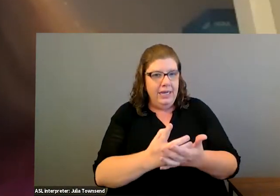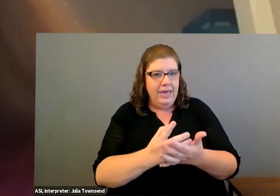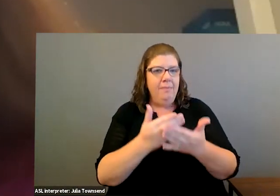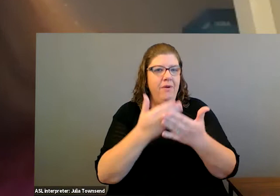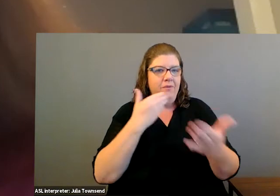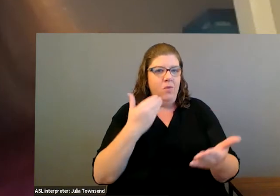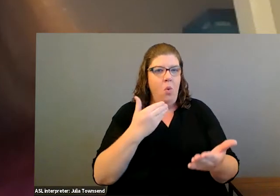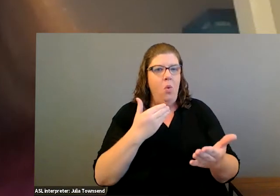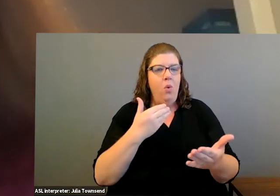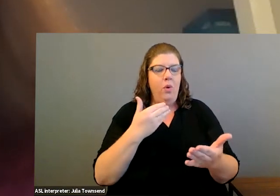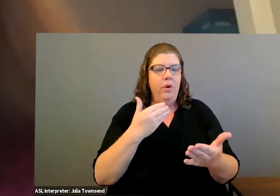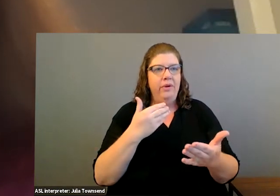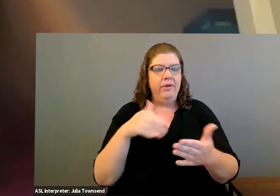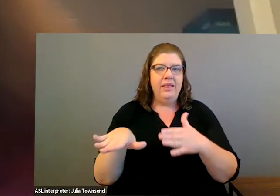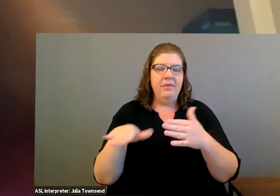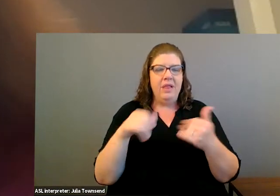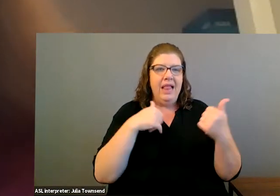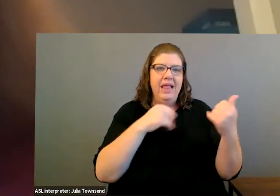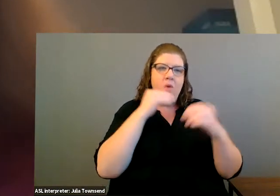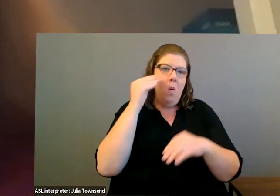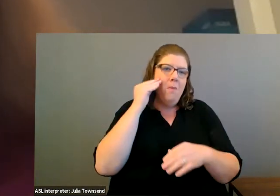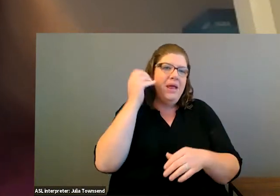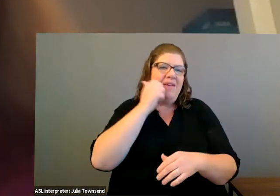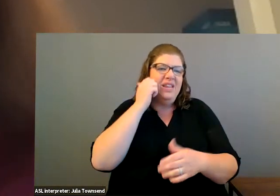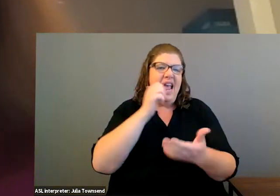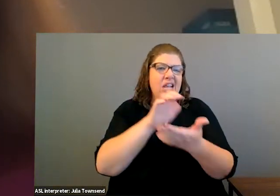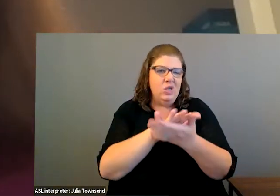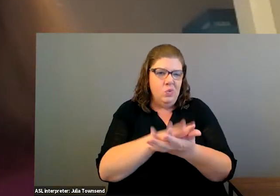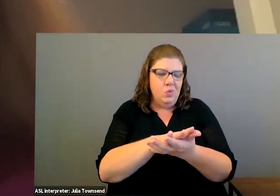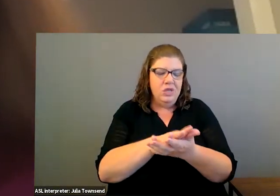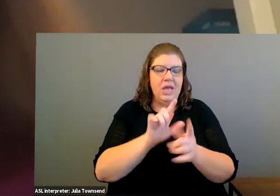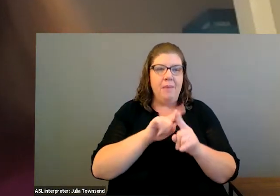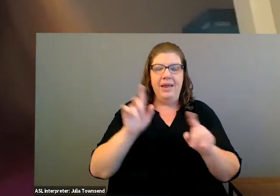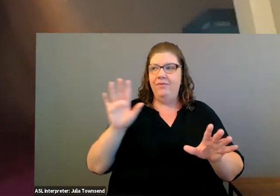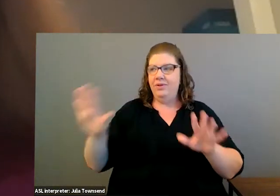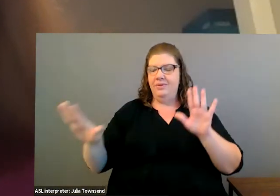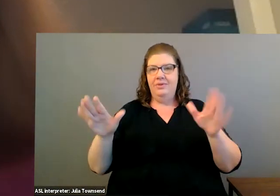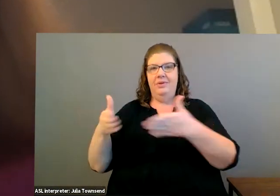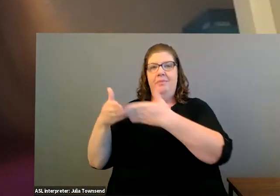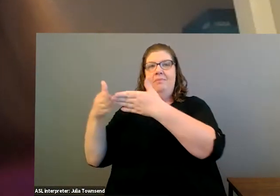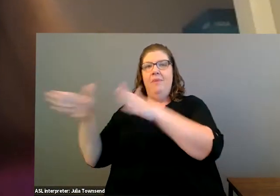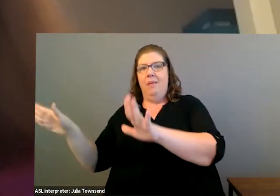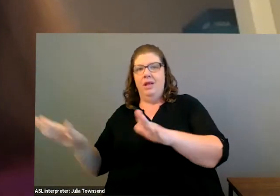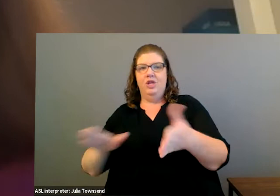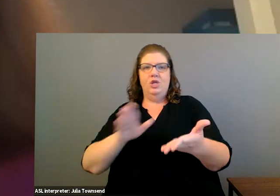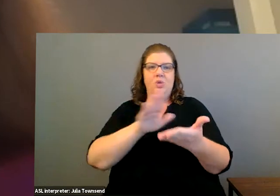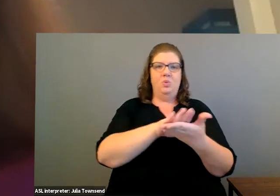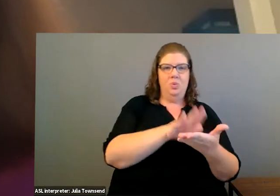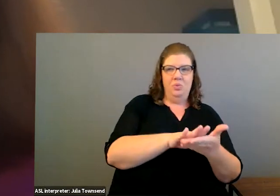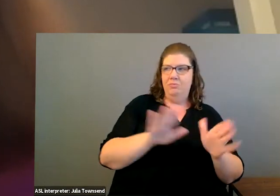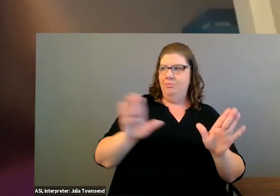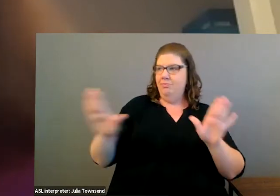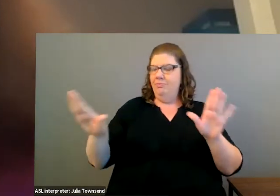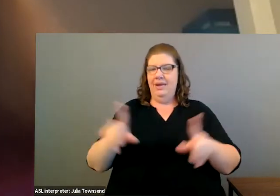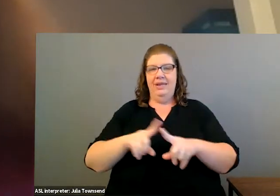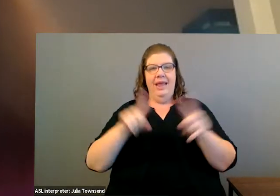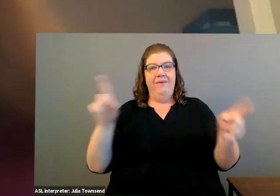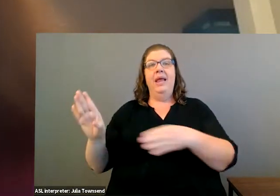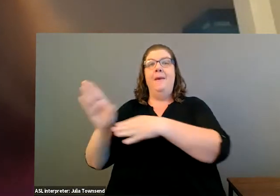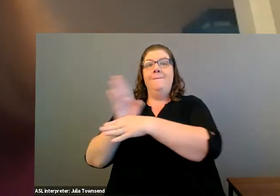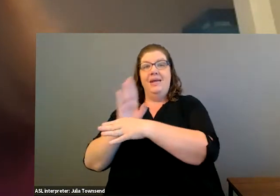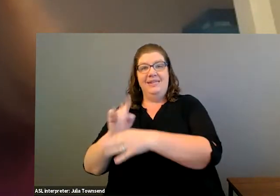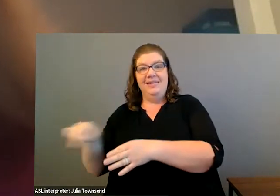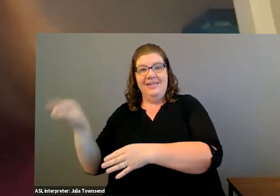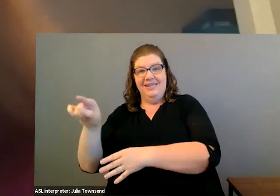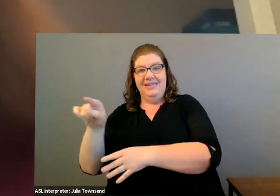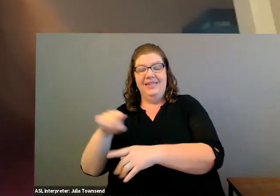home and daily at school. So those are just some differences. If you see things in the public or in businesses that may be different